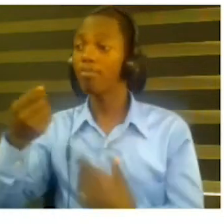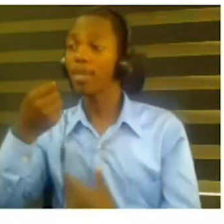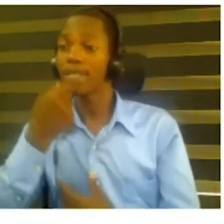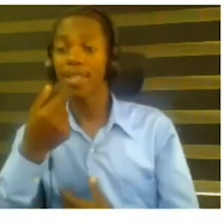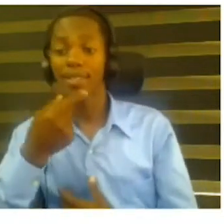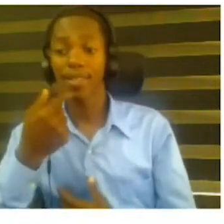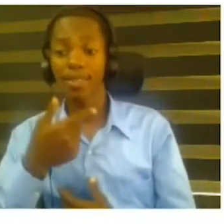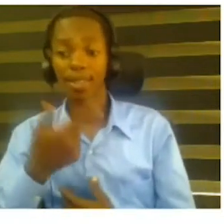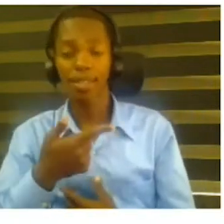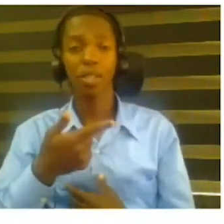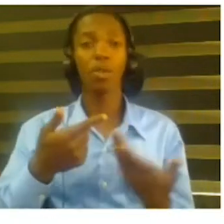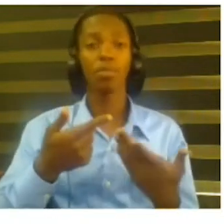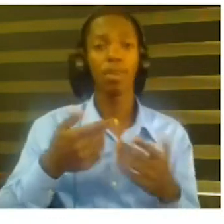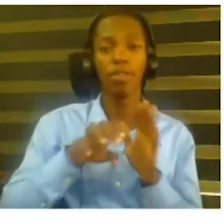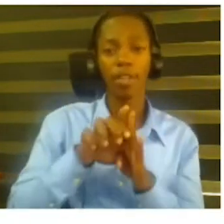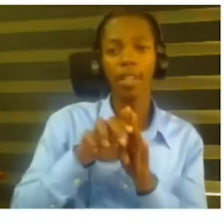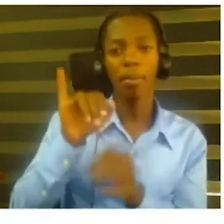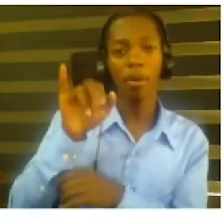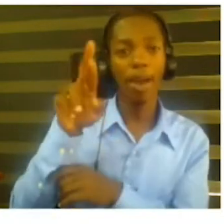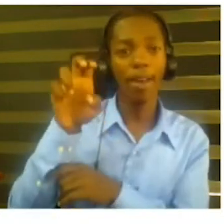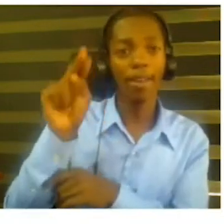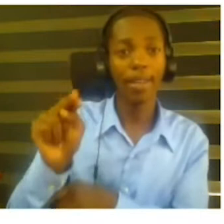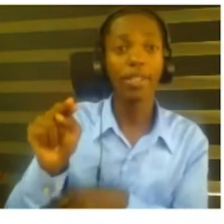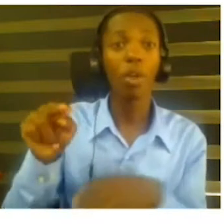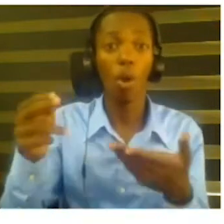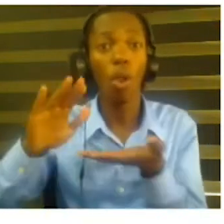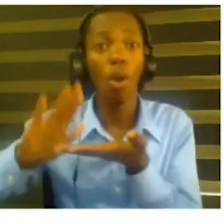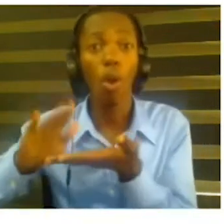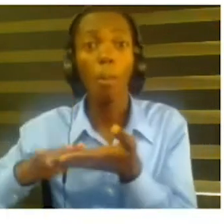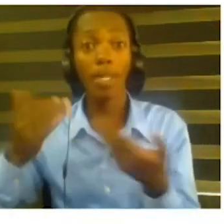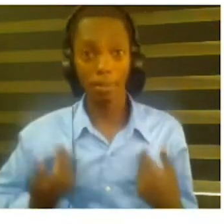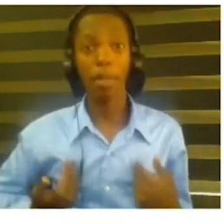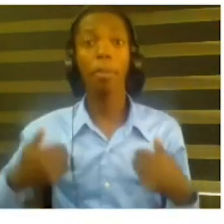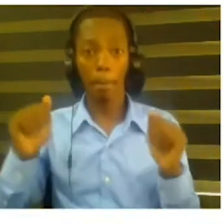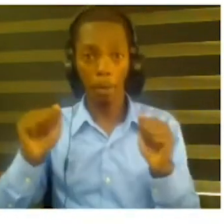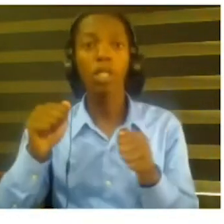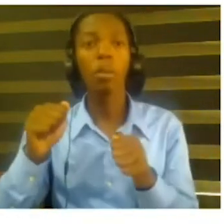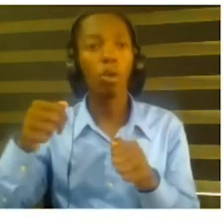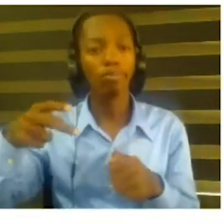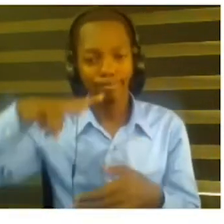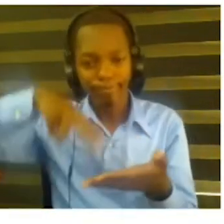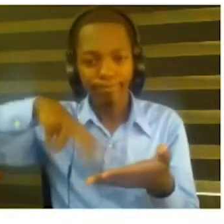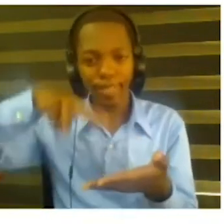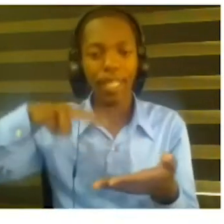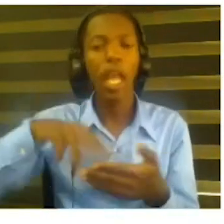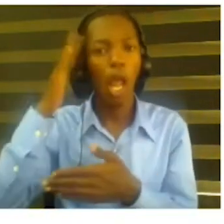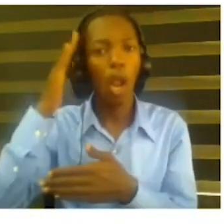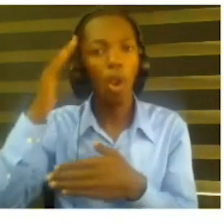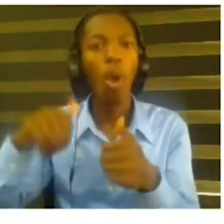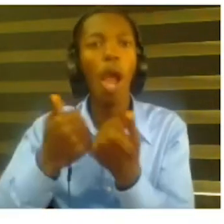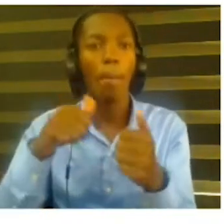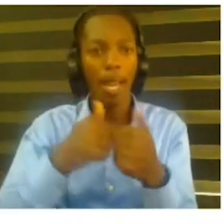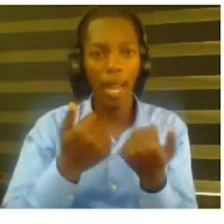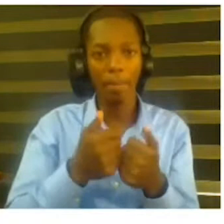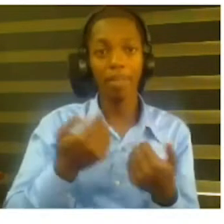can read them and know what's going on. Then I'm responding back with my own voice. Throughout